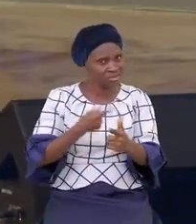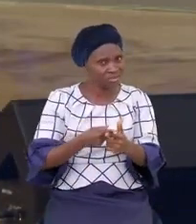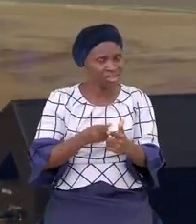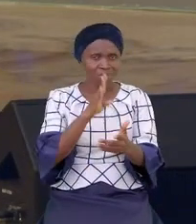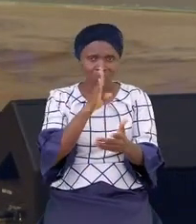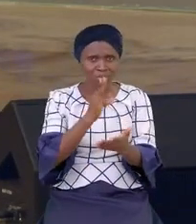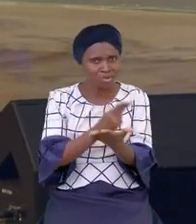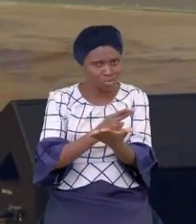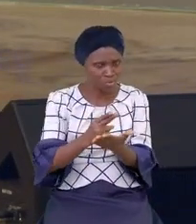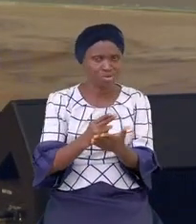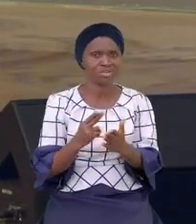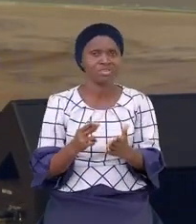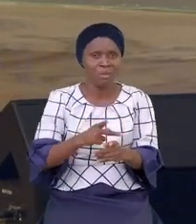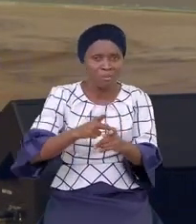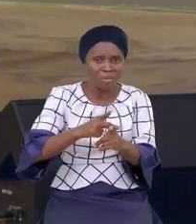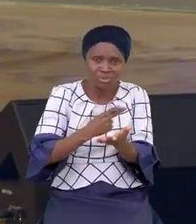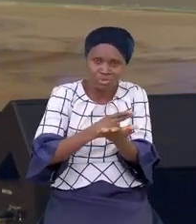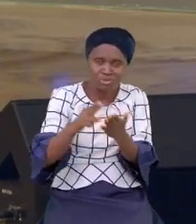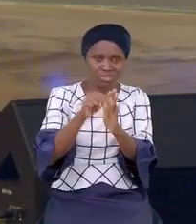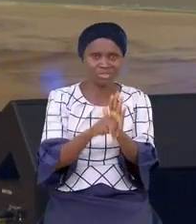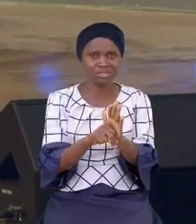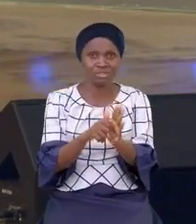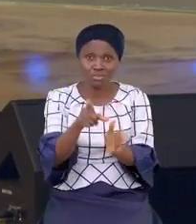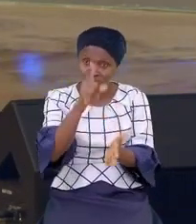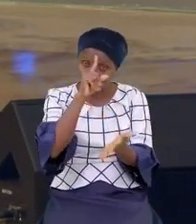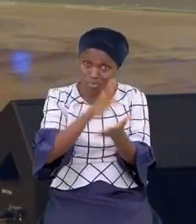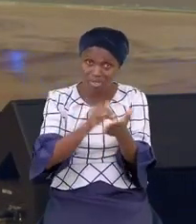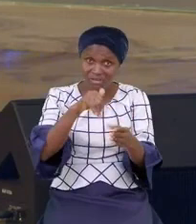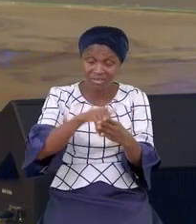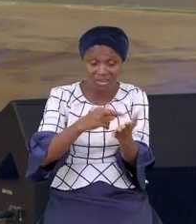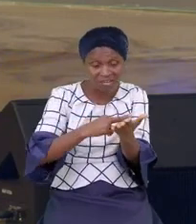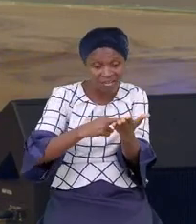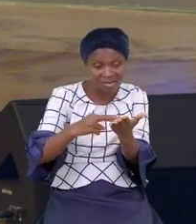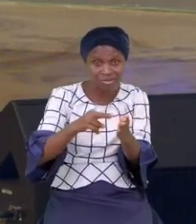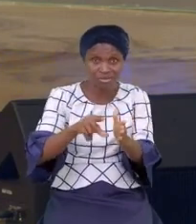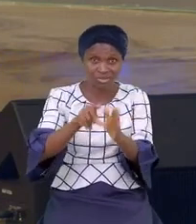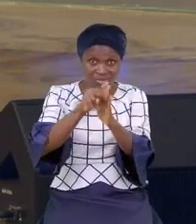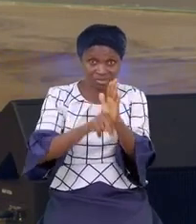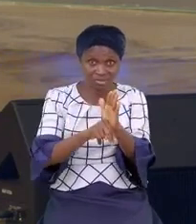You believe in righteousness, then be righteous.